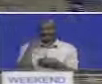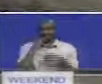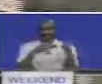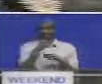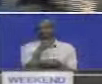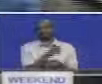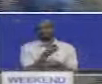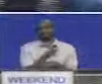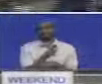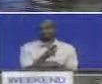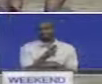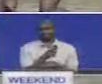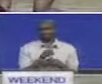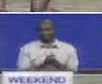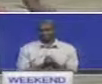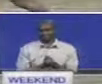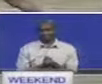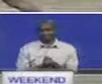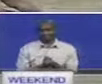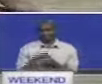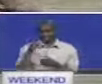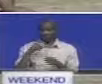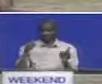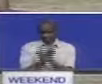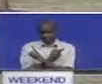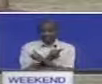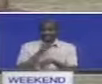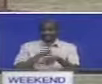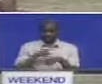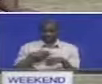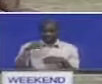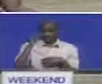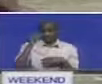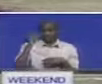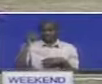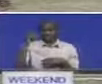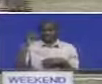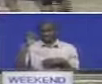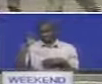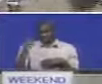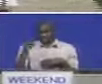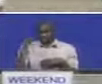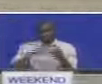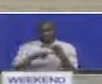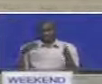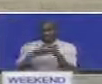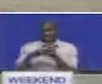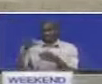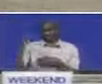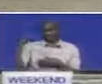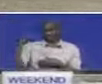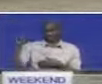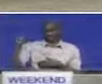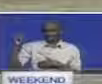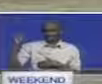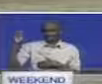indication of their urge to defend the title. In a different tie, nondescript had a seesaw affair against Strathmore. Strathmore, who